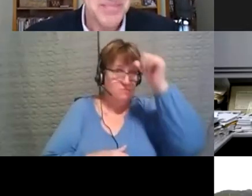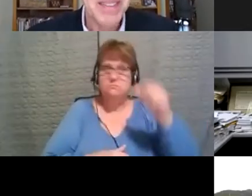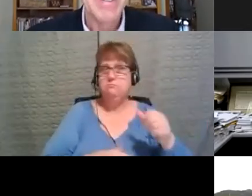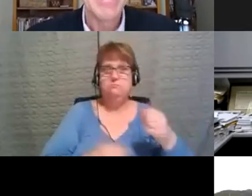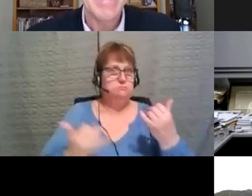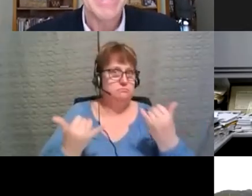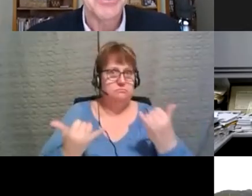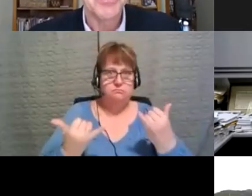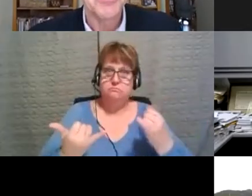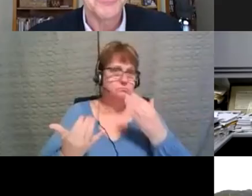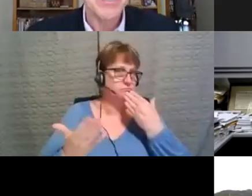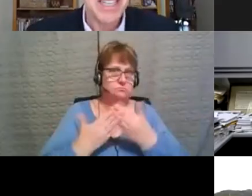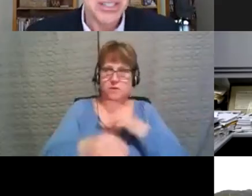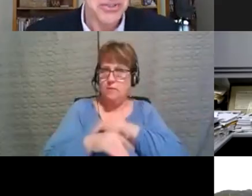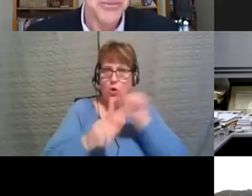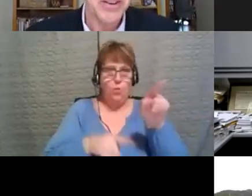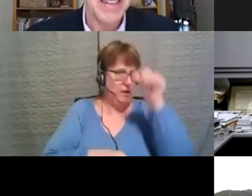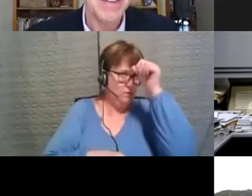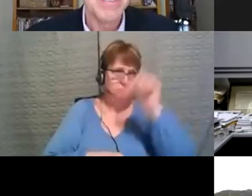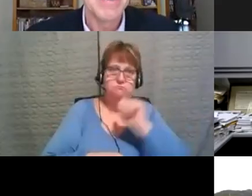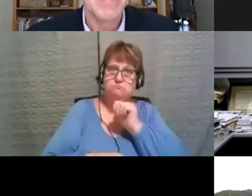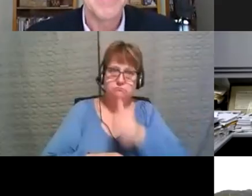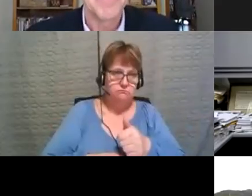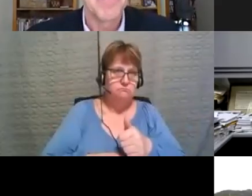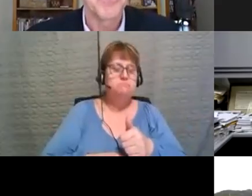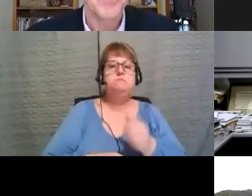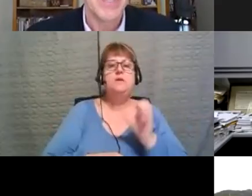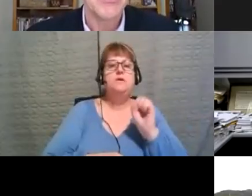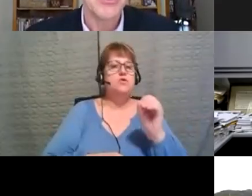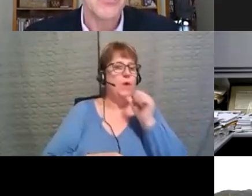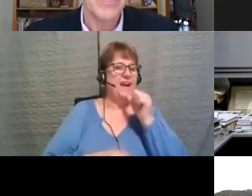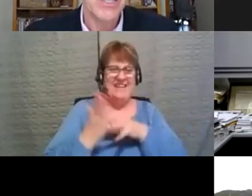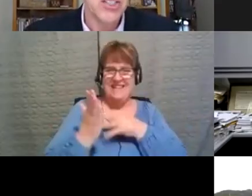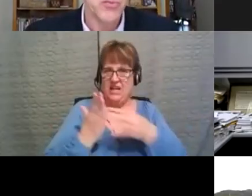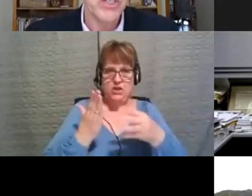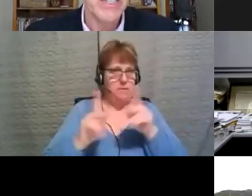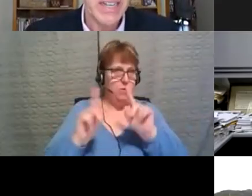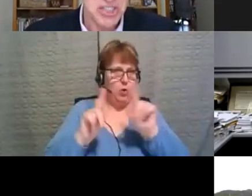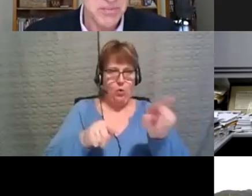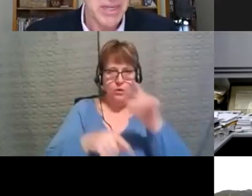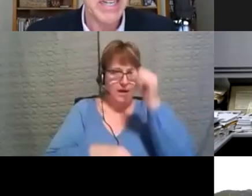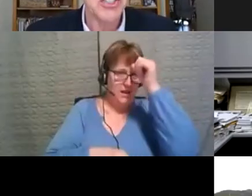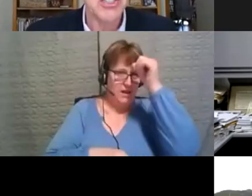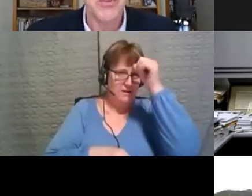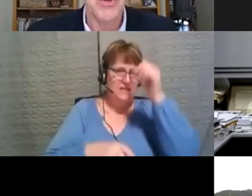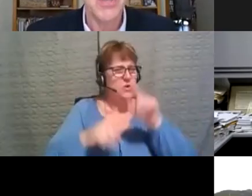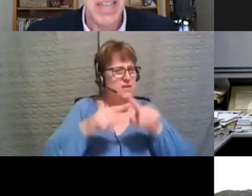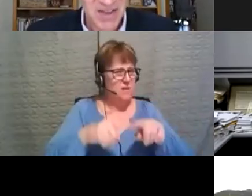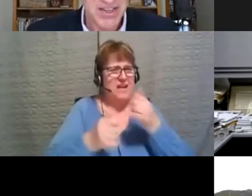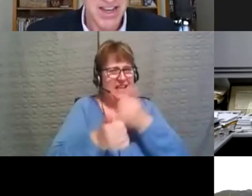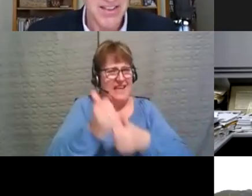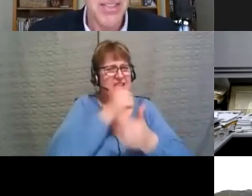India. And so we're not scheduling for India. And so it's really nation by nation, with